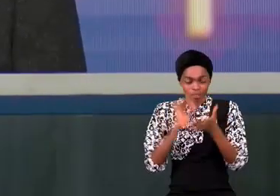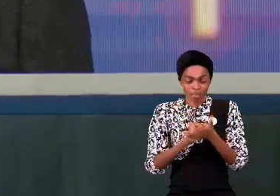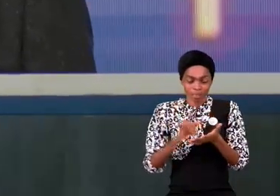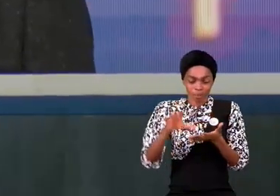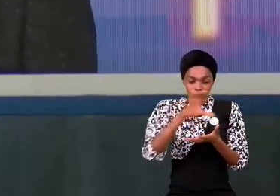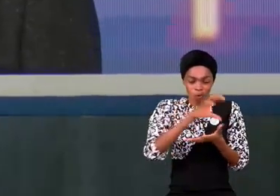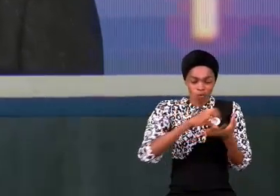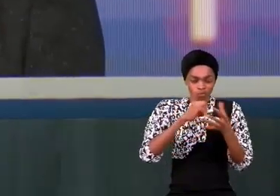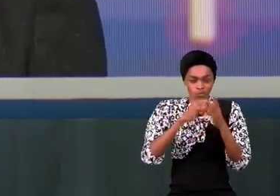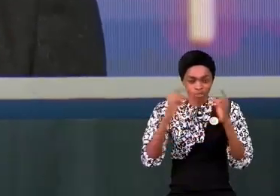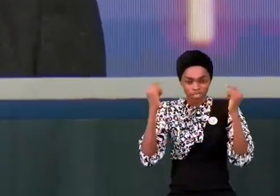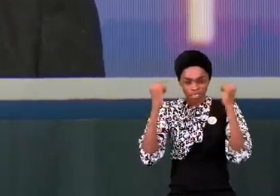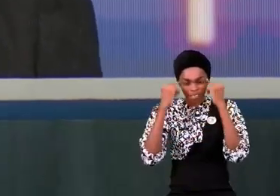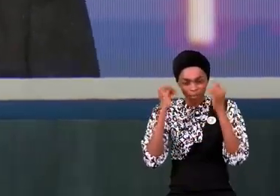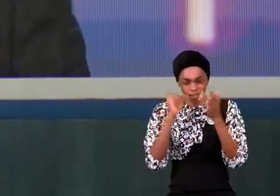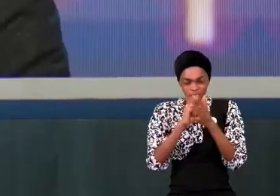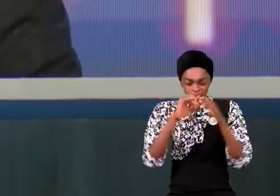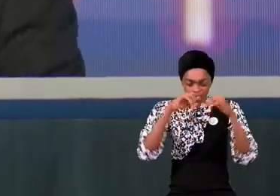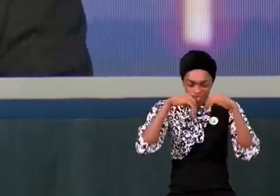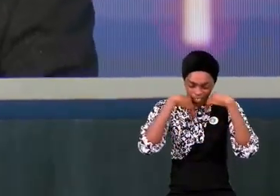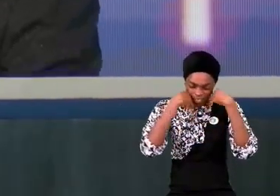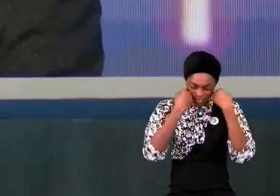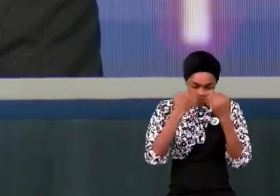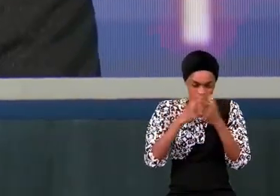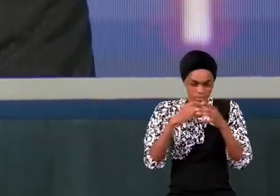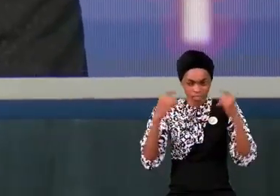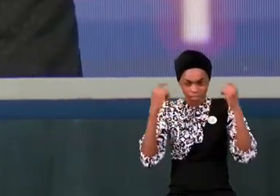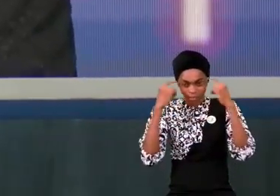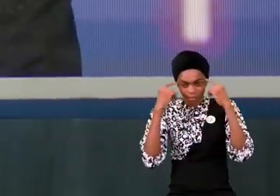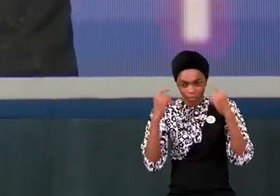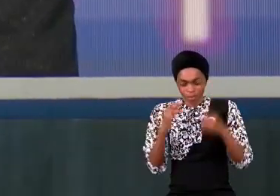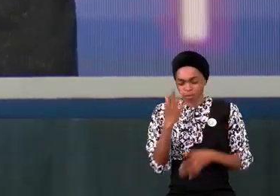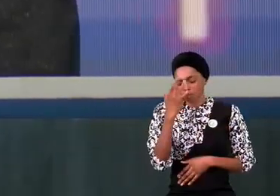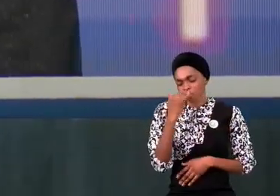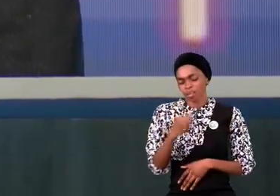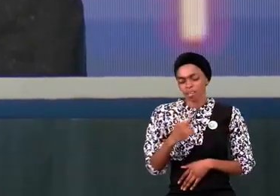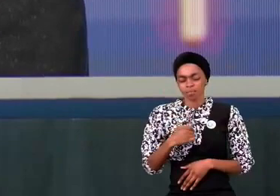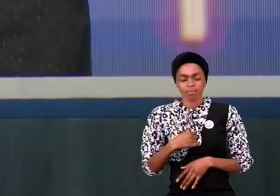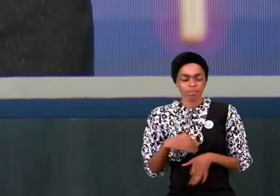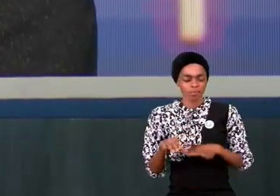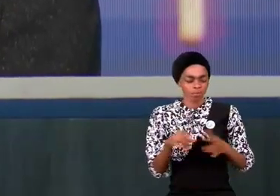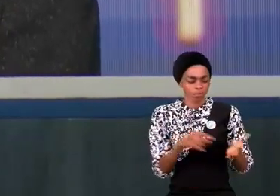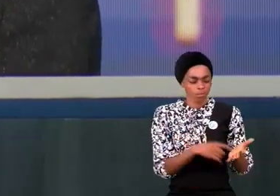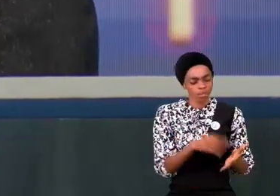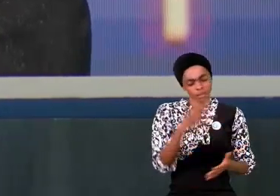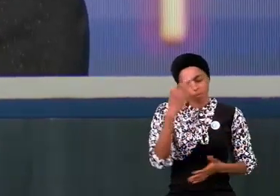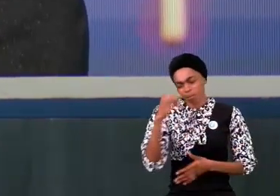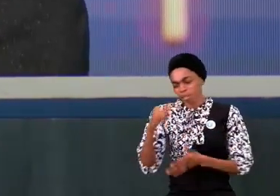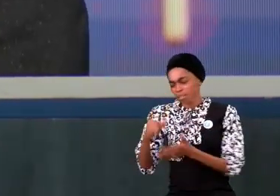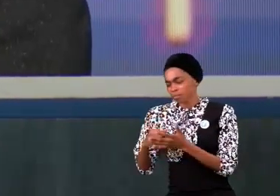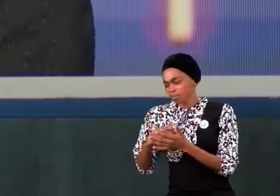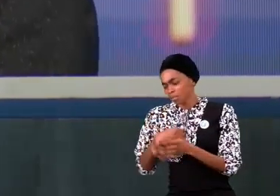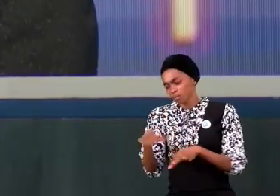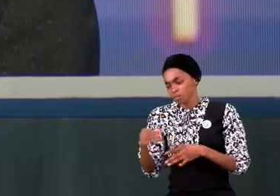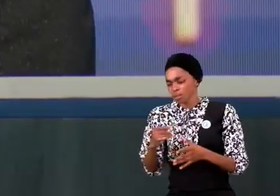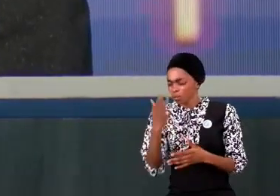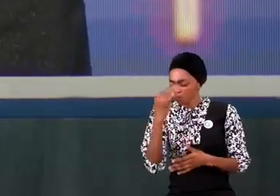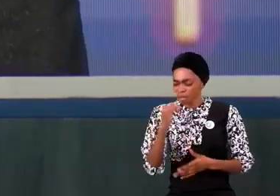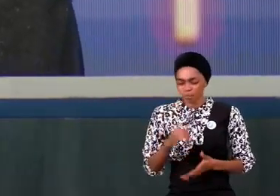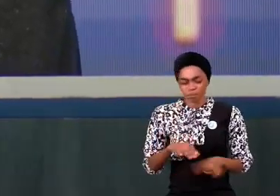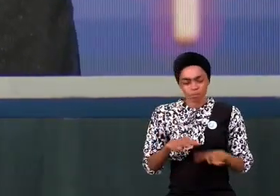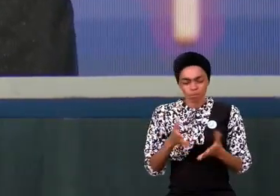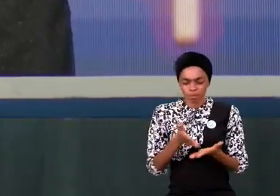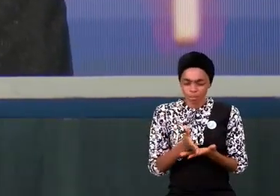I doing that? Why can't I straighten up? Why can't I live a proper life, a good life,